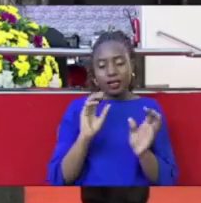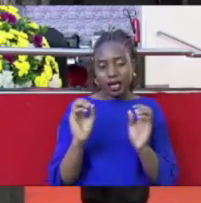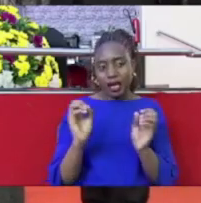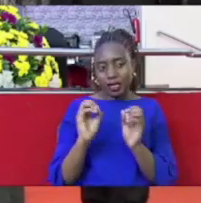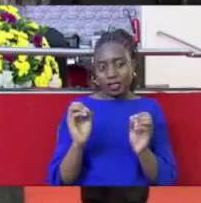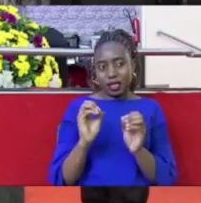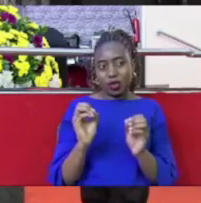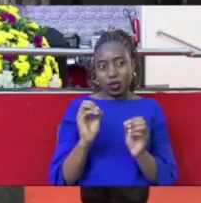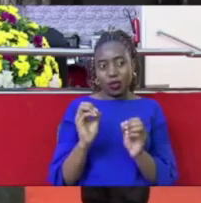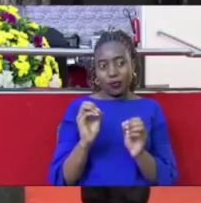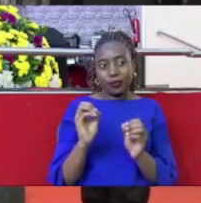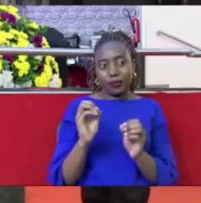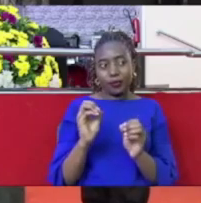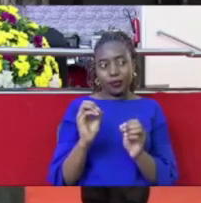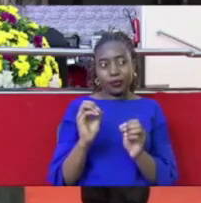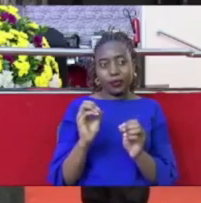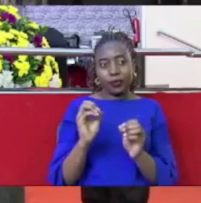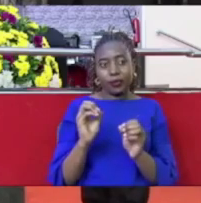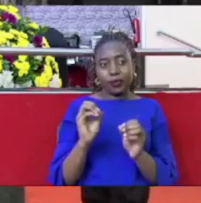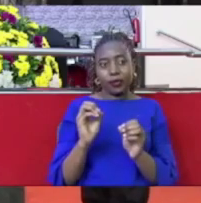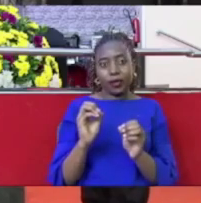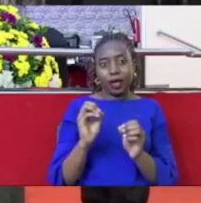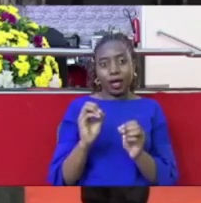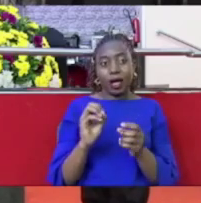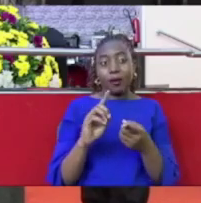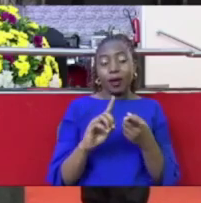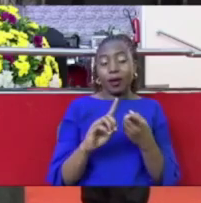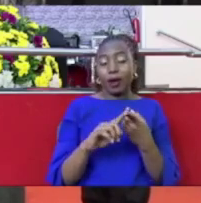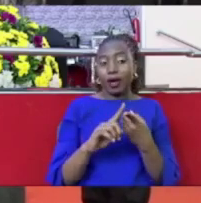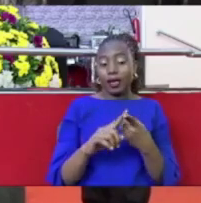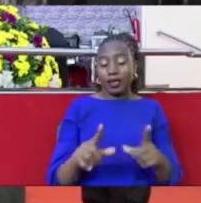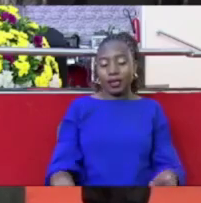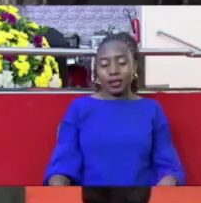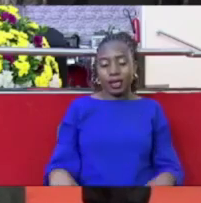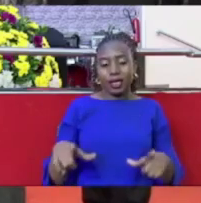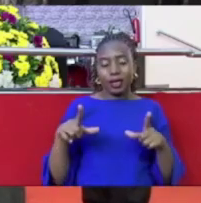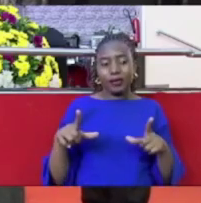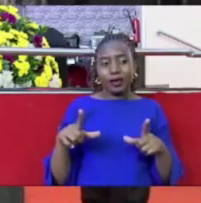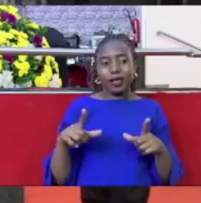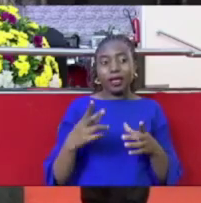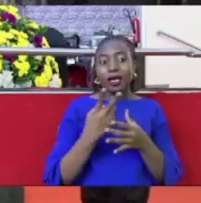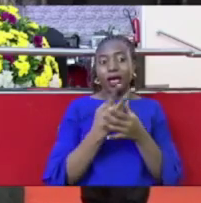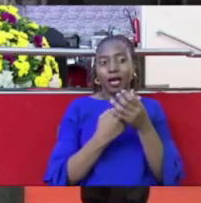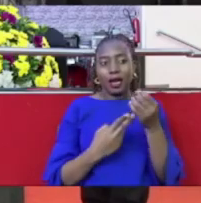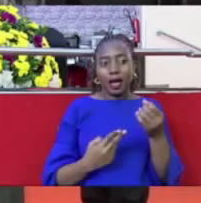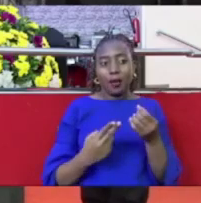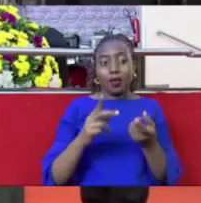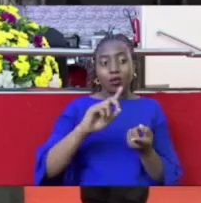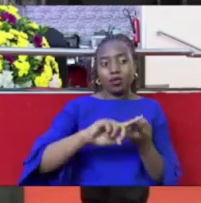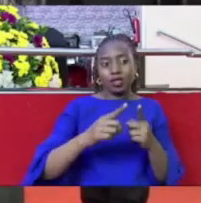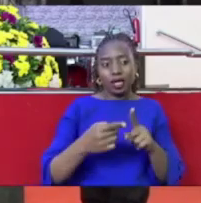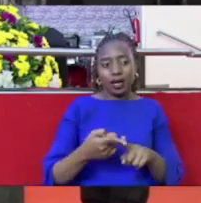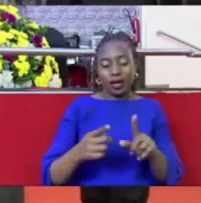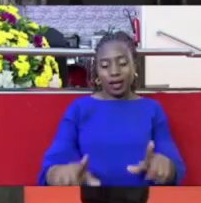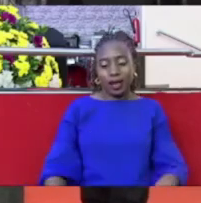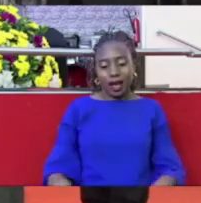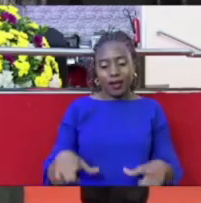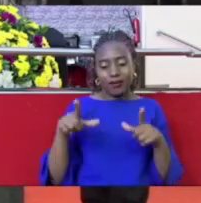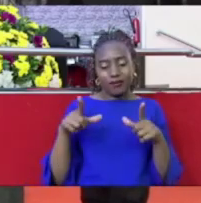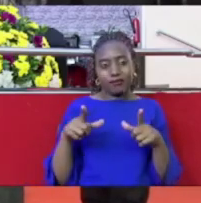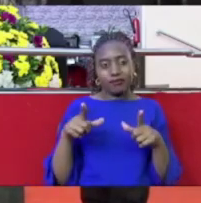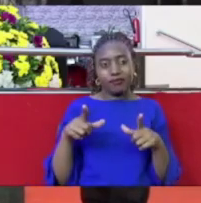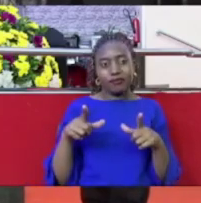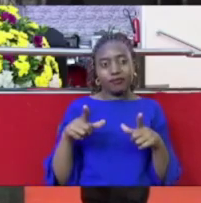answered is living double standard kind of life. One time you